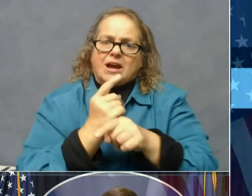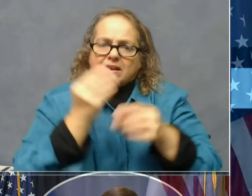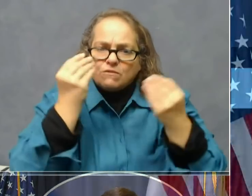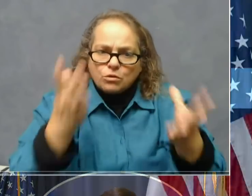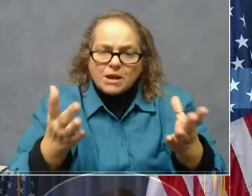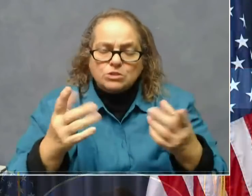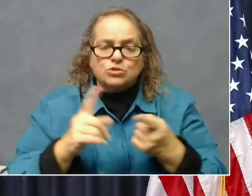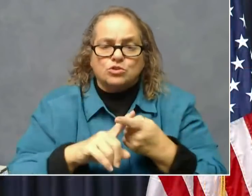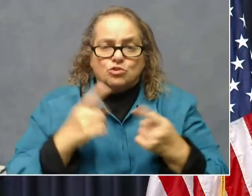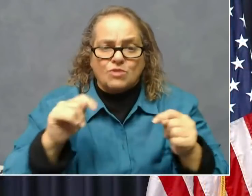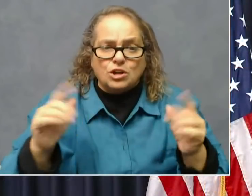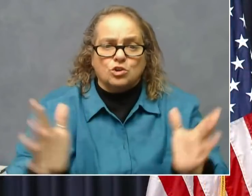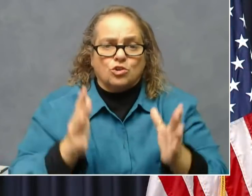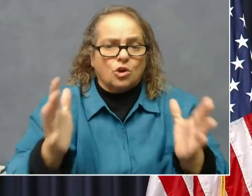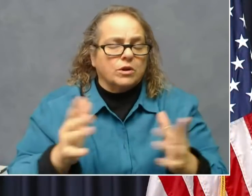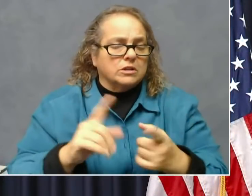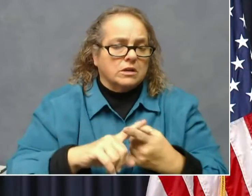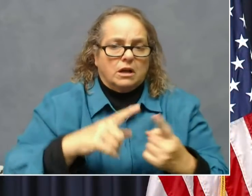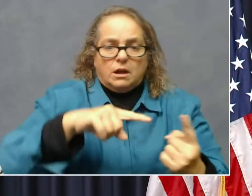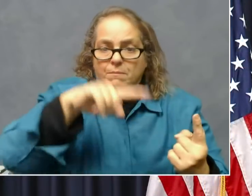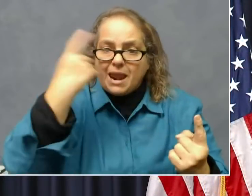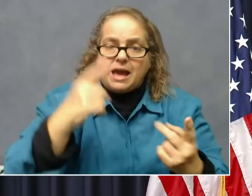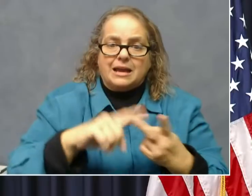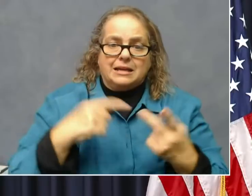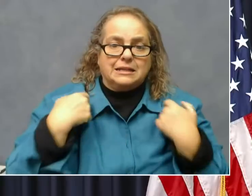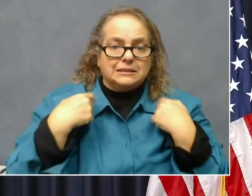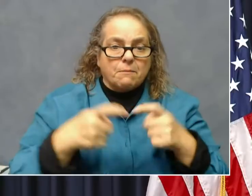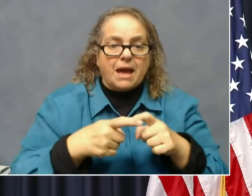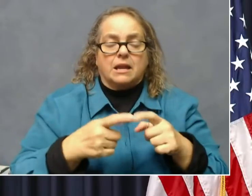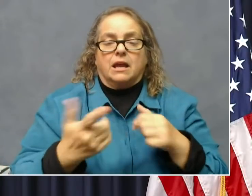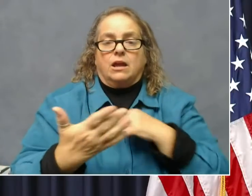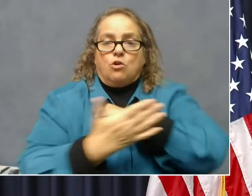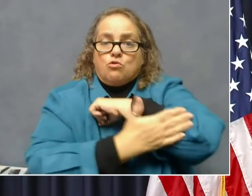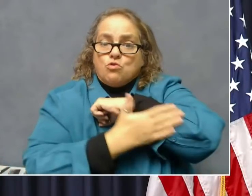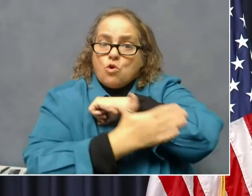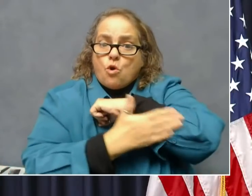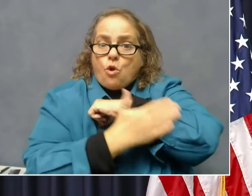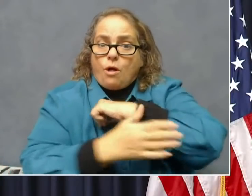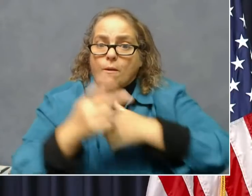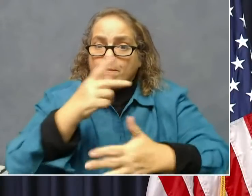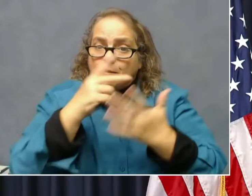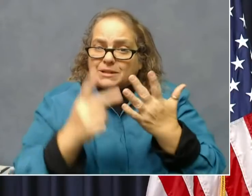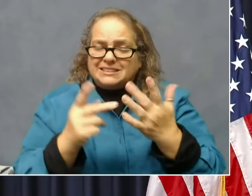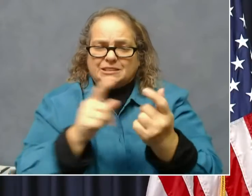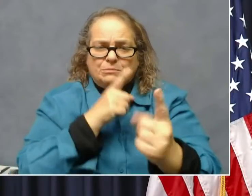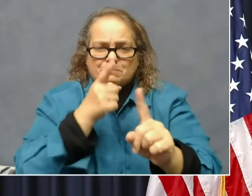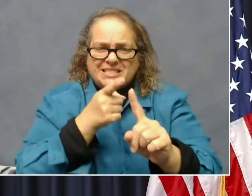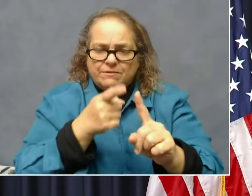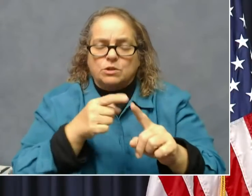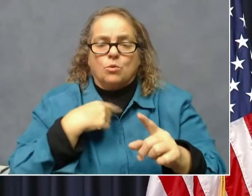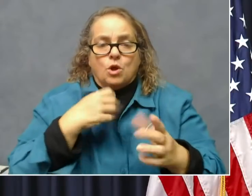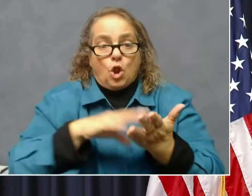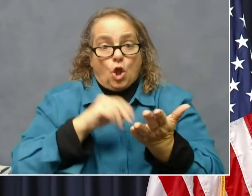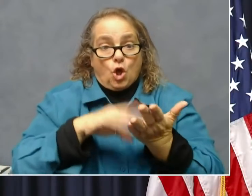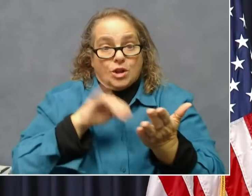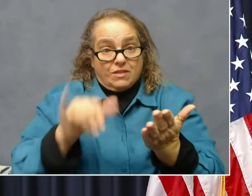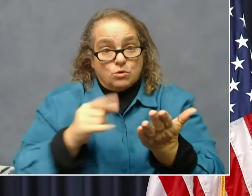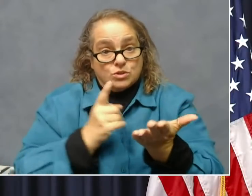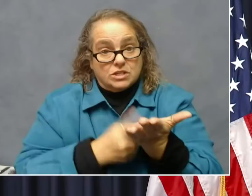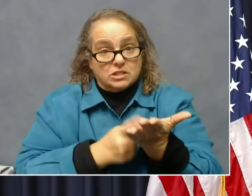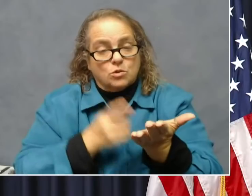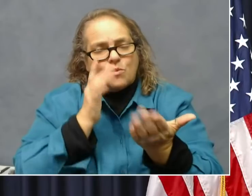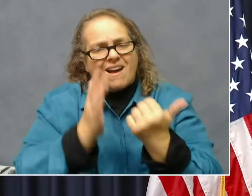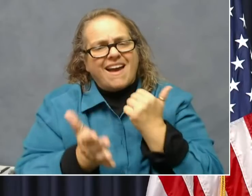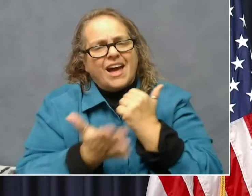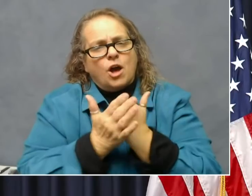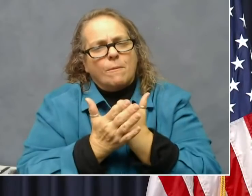with Black, Hispanic, and rural populations specifically. What we learn in these discussions will help shape how